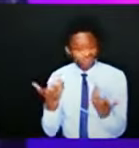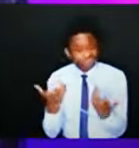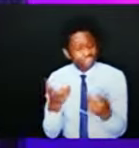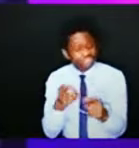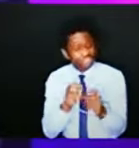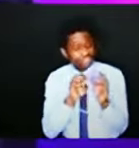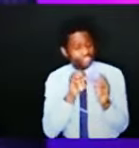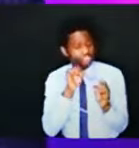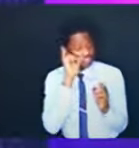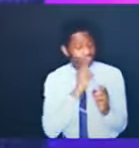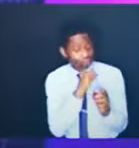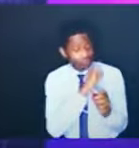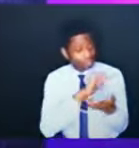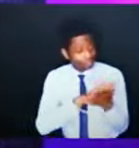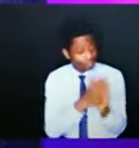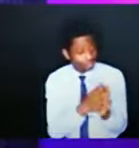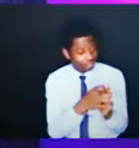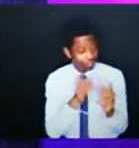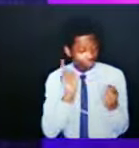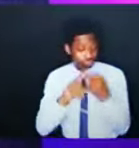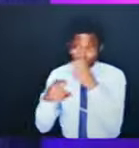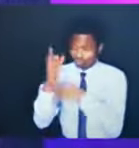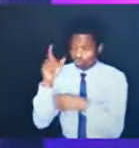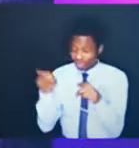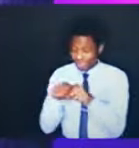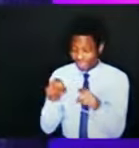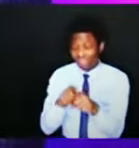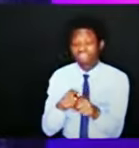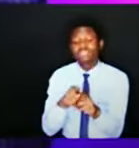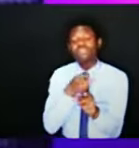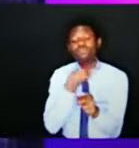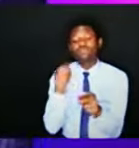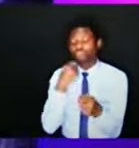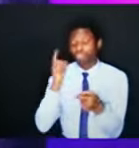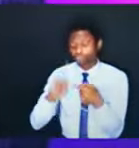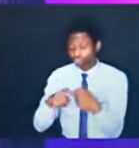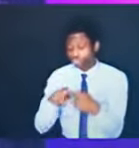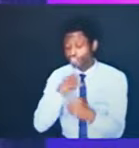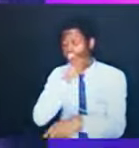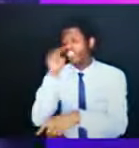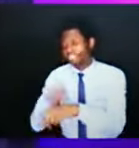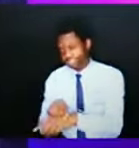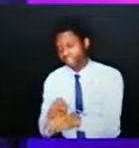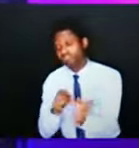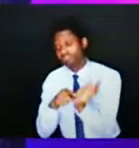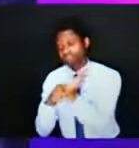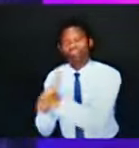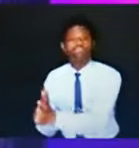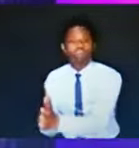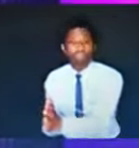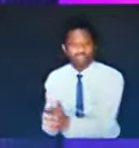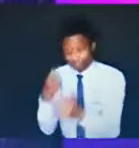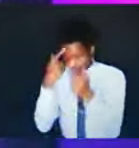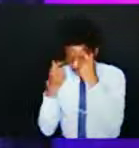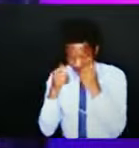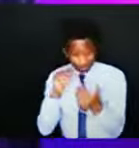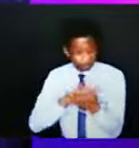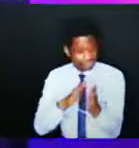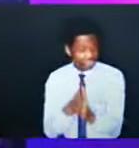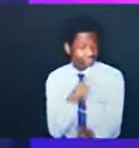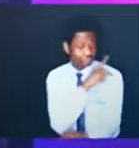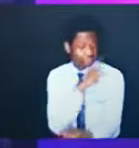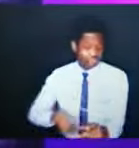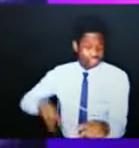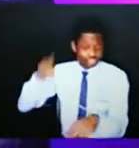to the nations. Enti Israel na weye onyankopon asofo edema wiase nyina. They were a kingdom of